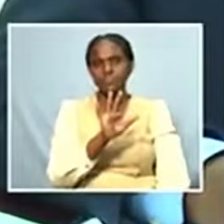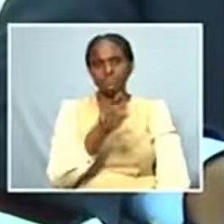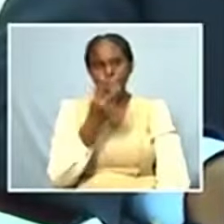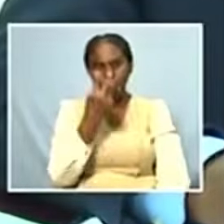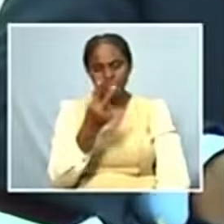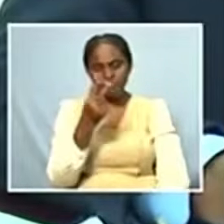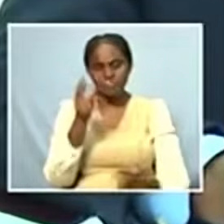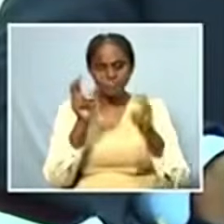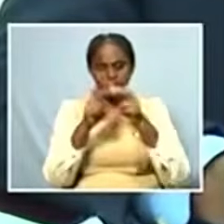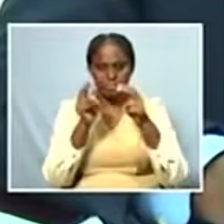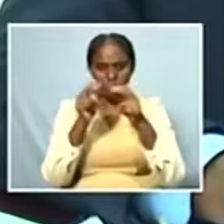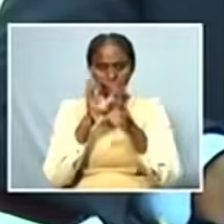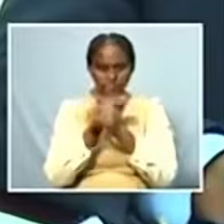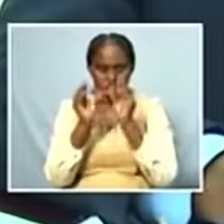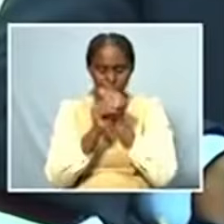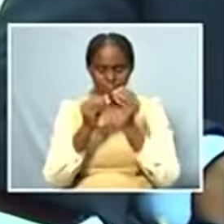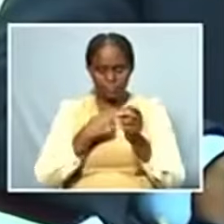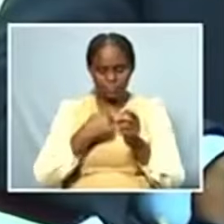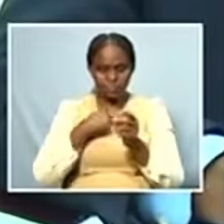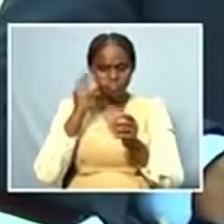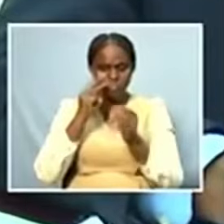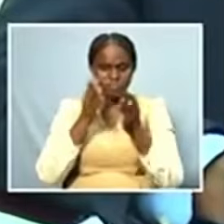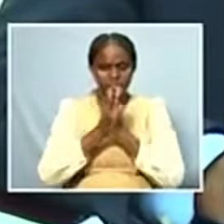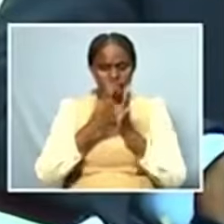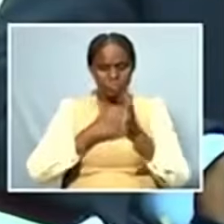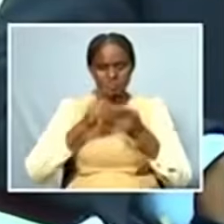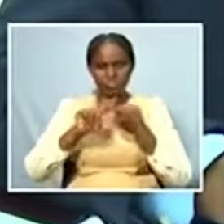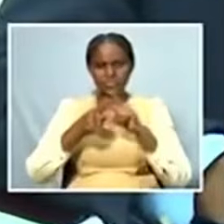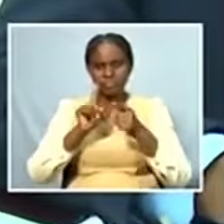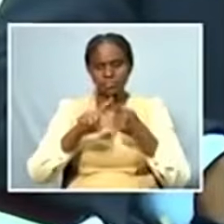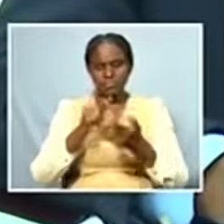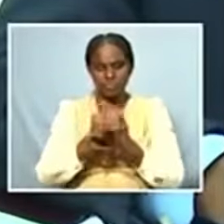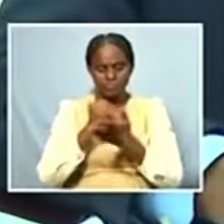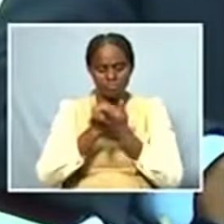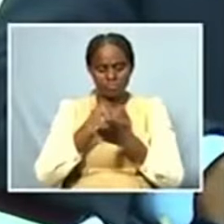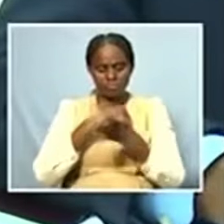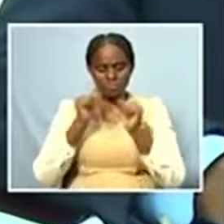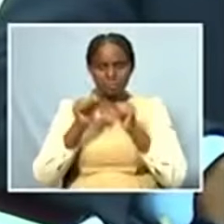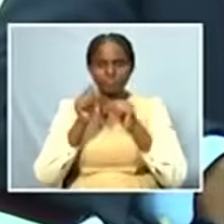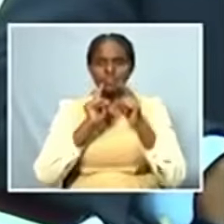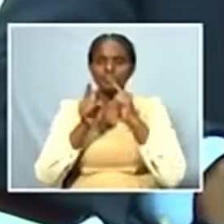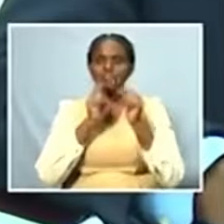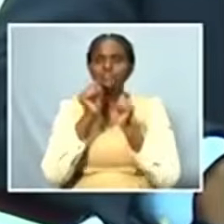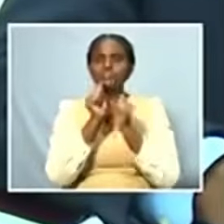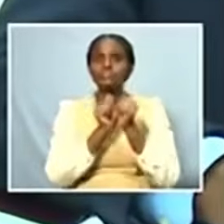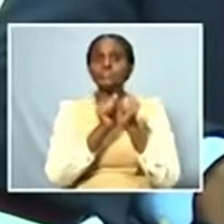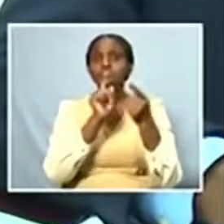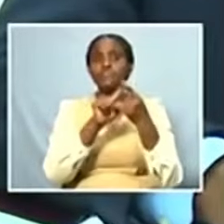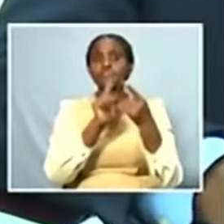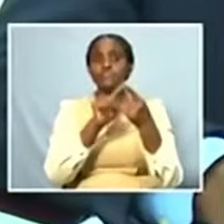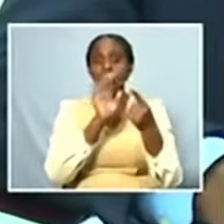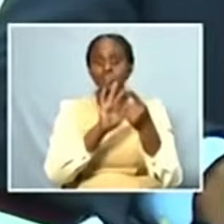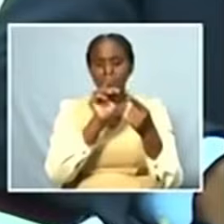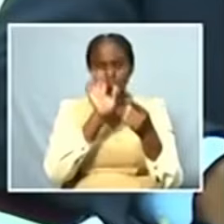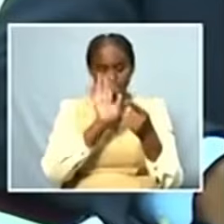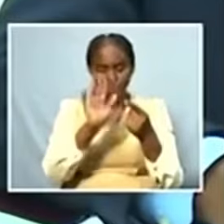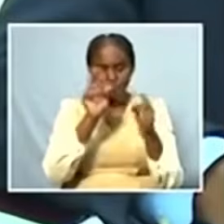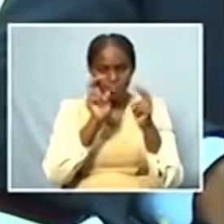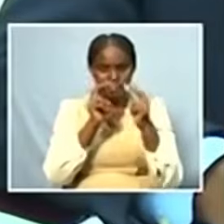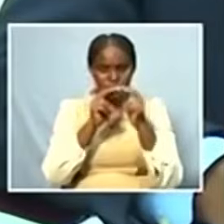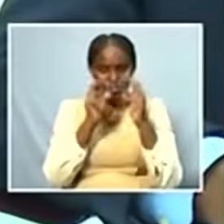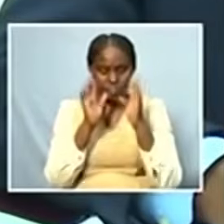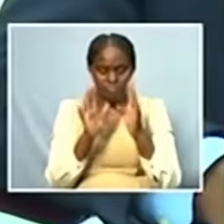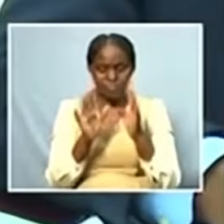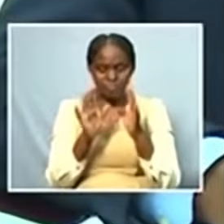contractors are missing. I think I'll ask my colleague to help, but I can talk about one. One of the contractors,